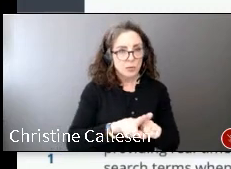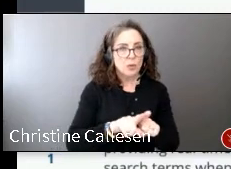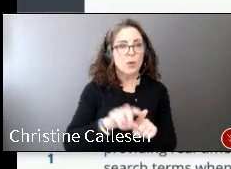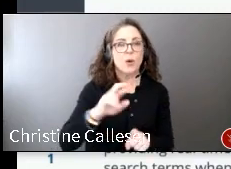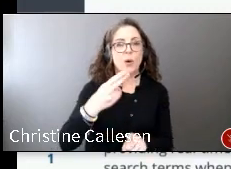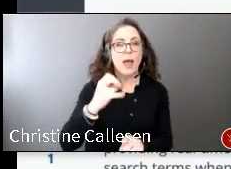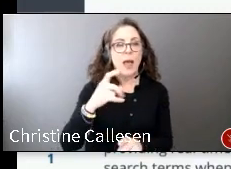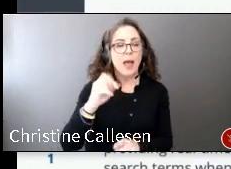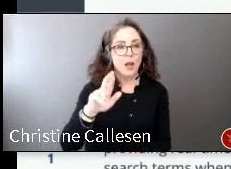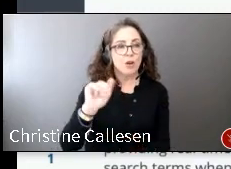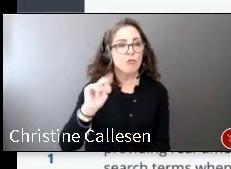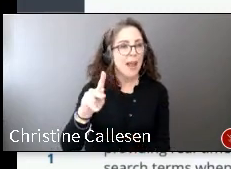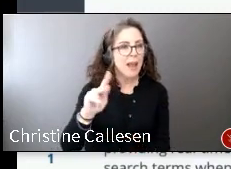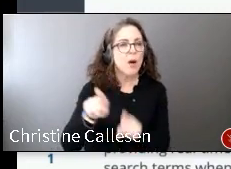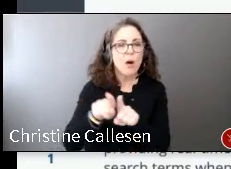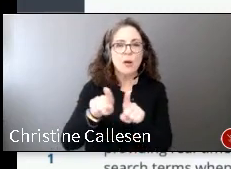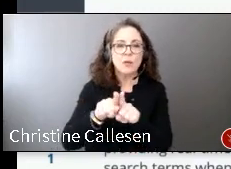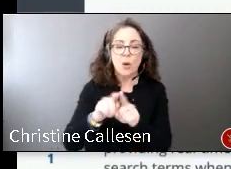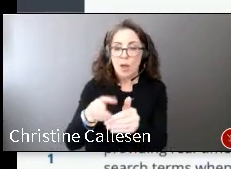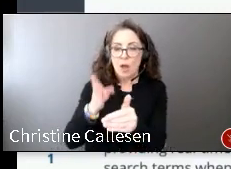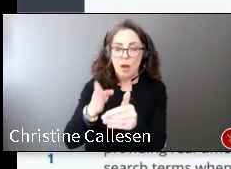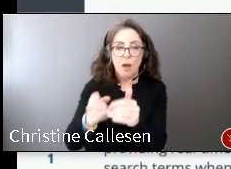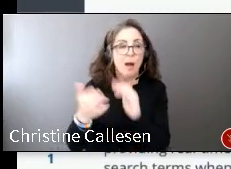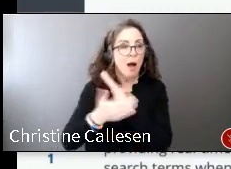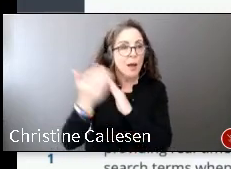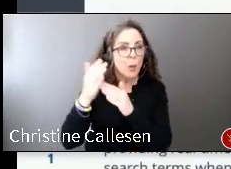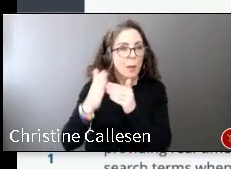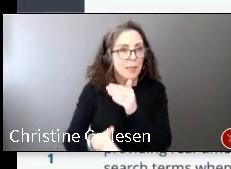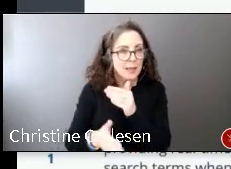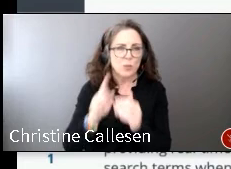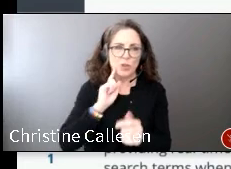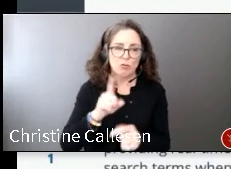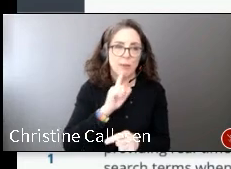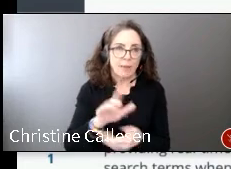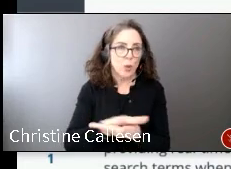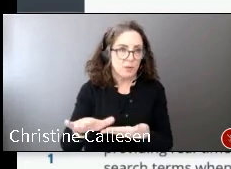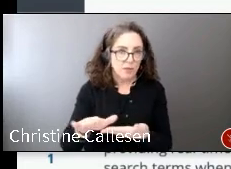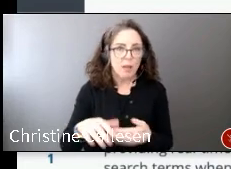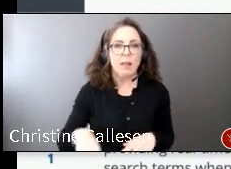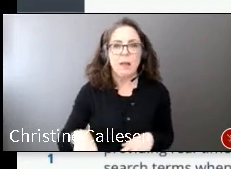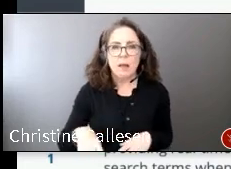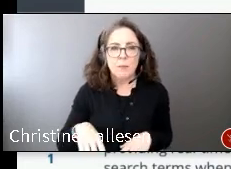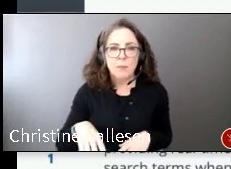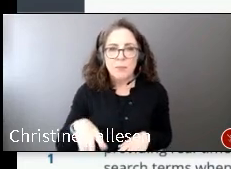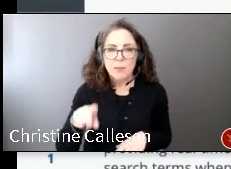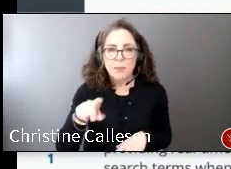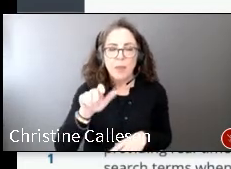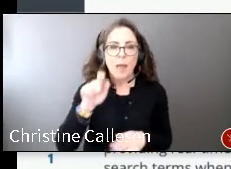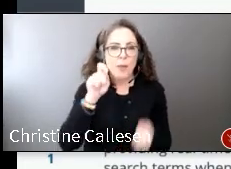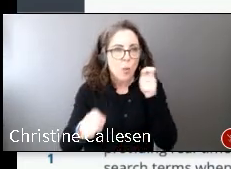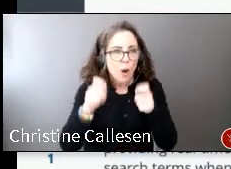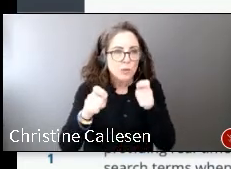HackerRank has this autocomplete feature, which is very useful. And then you could alter, disable,